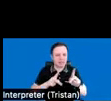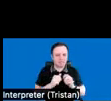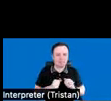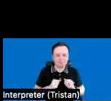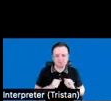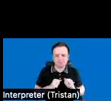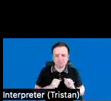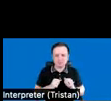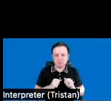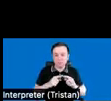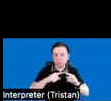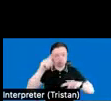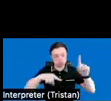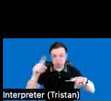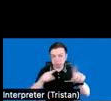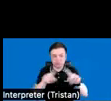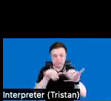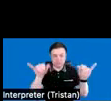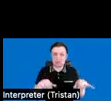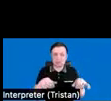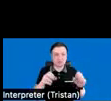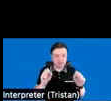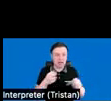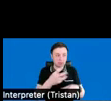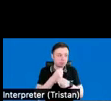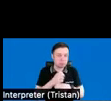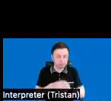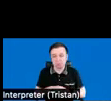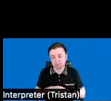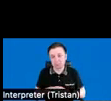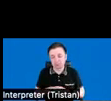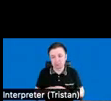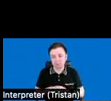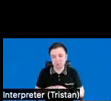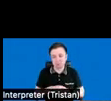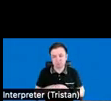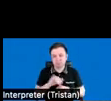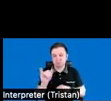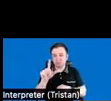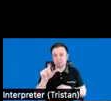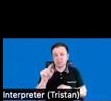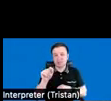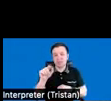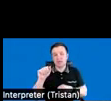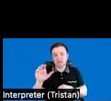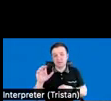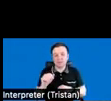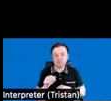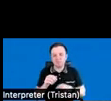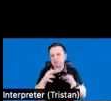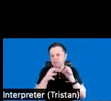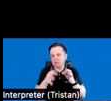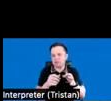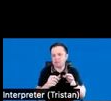of AAC systems are available. In the literature, AAC is described as unaided